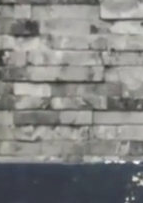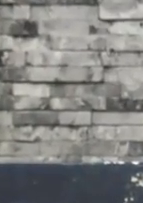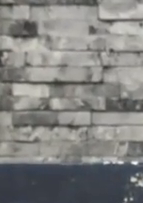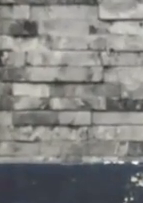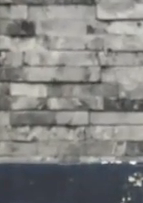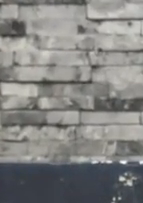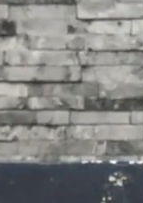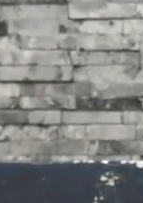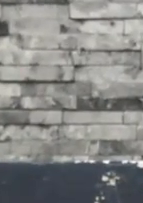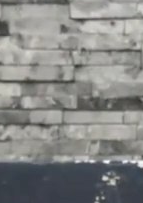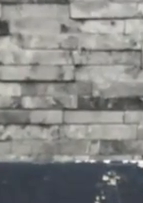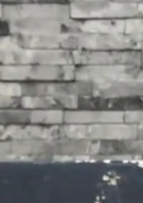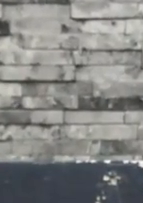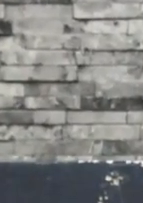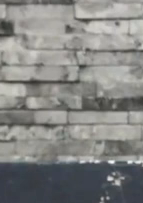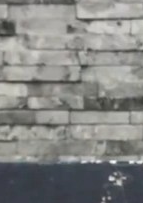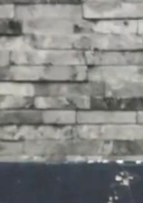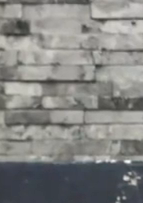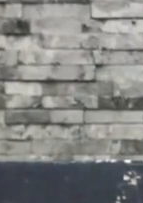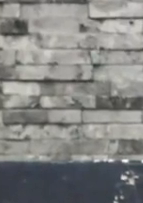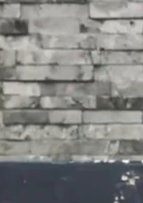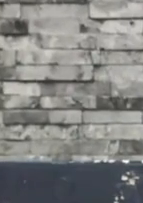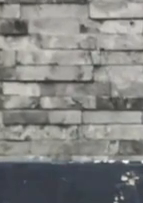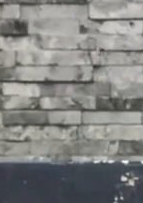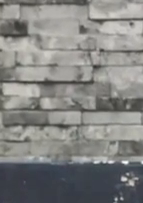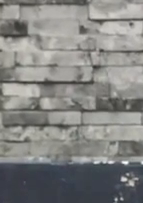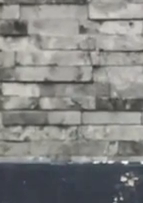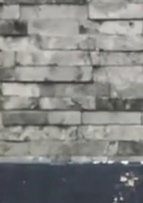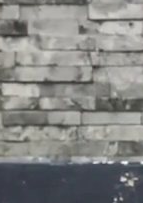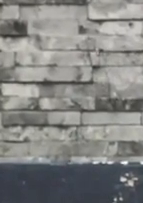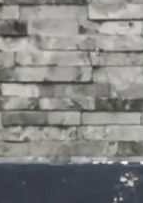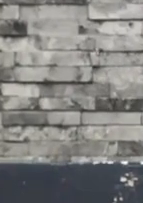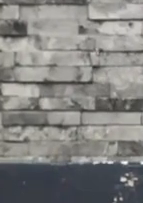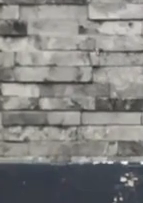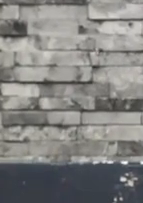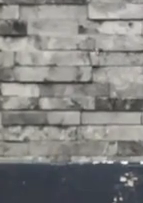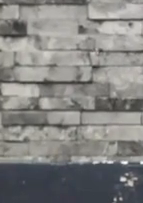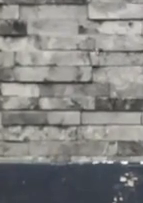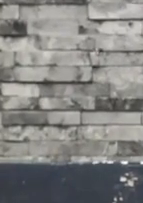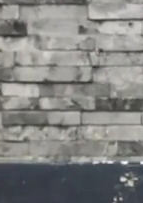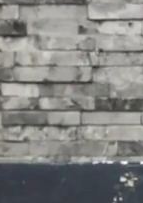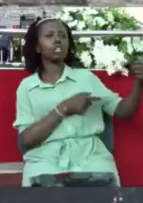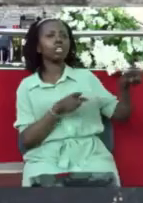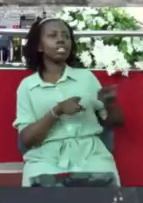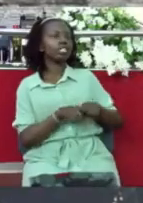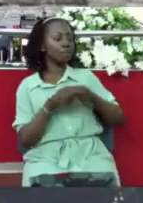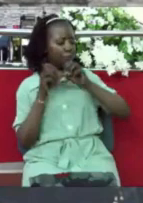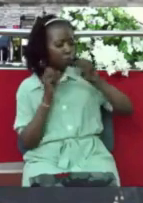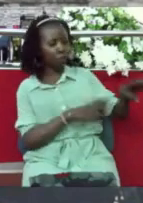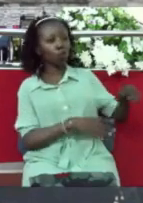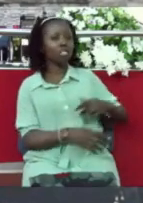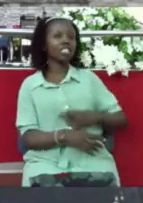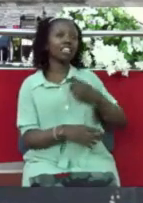that mountain, whatever it is, and tell it, where mlima? Enda, go, ujitupe baharini, throw yourself